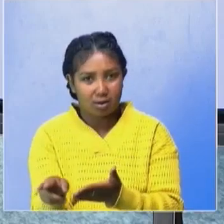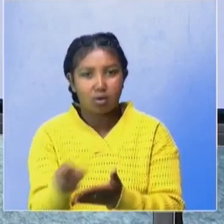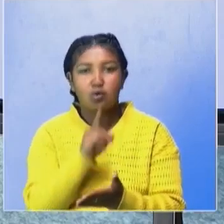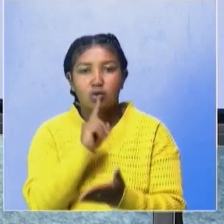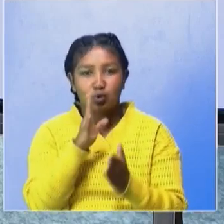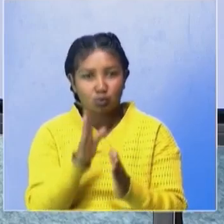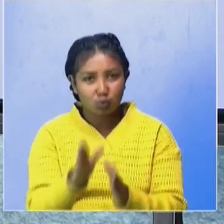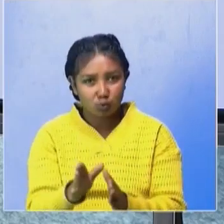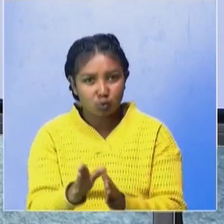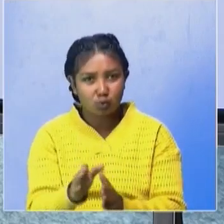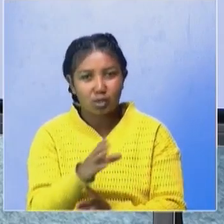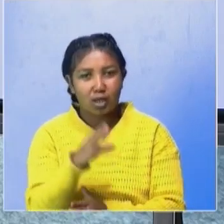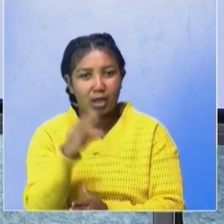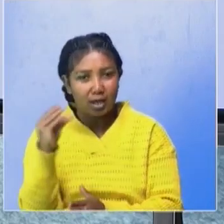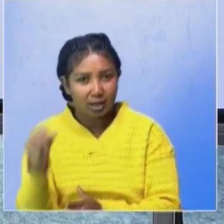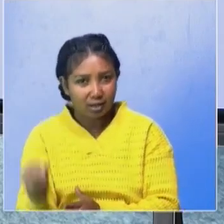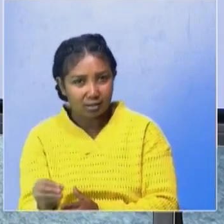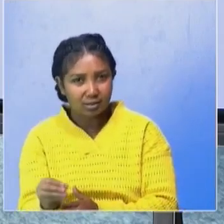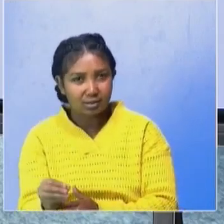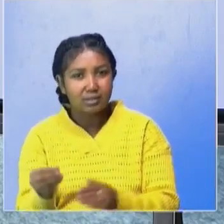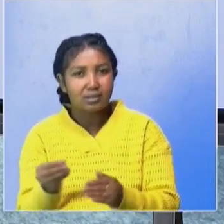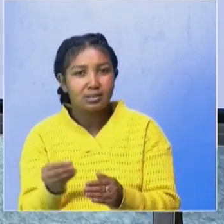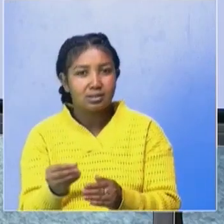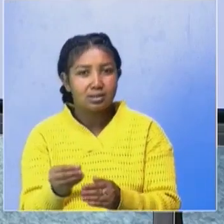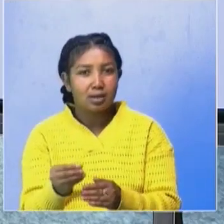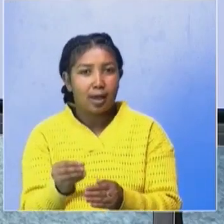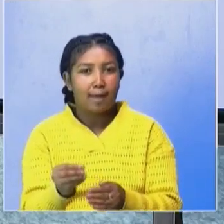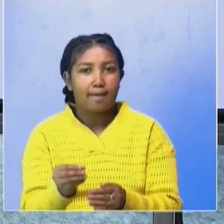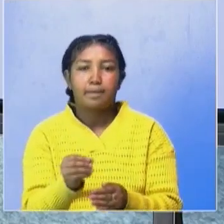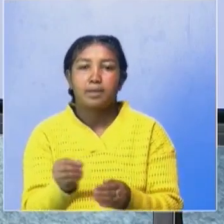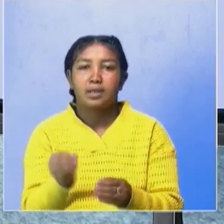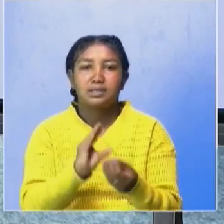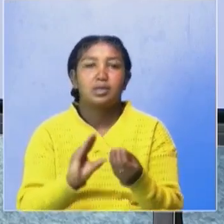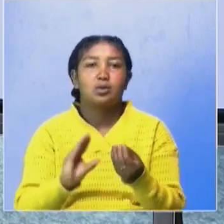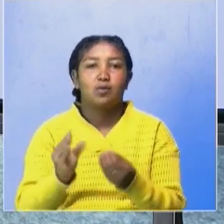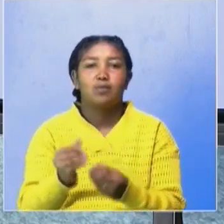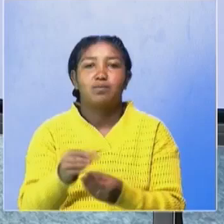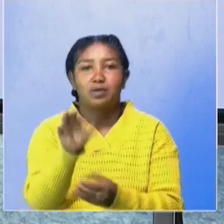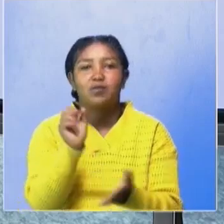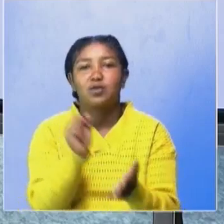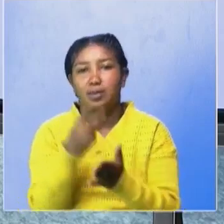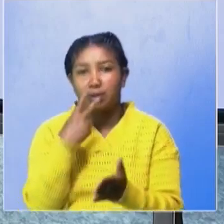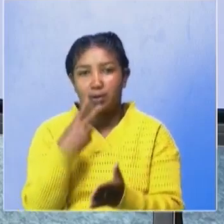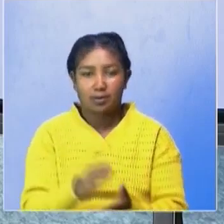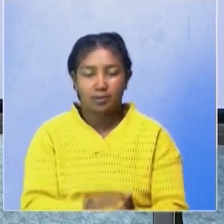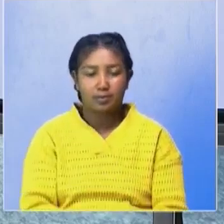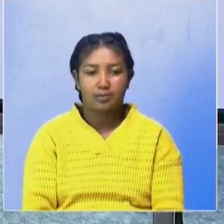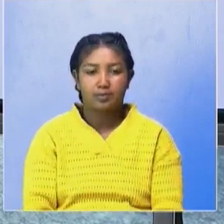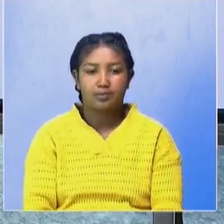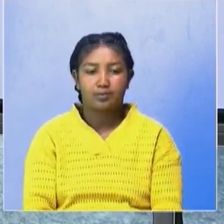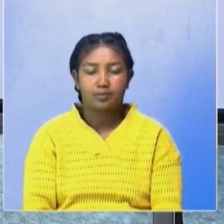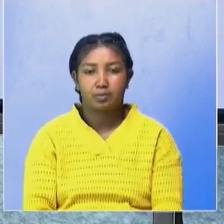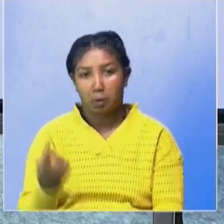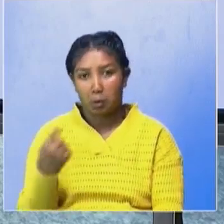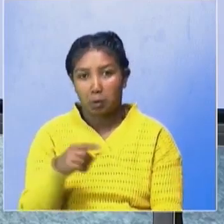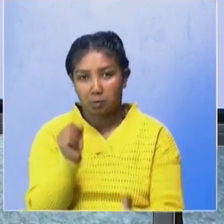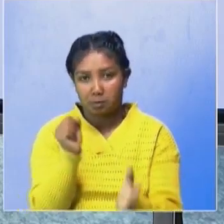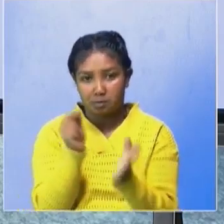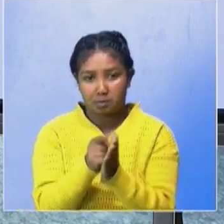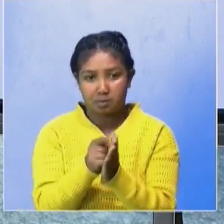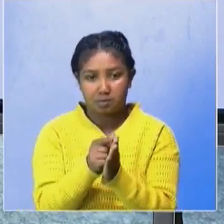truth, and also state of being. State of being. For example, here is we can say, for